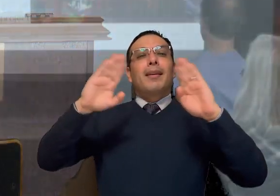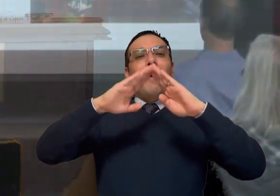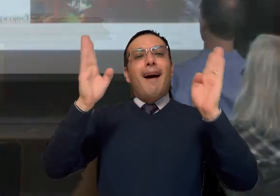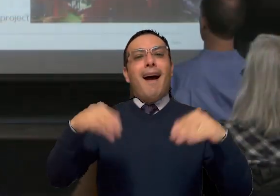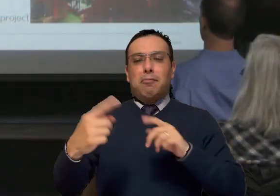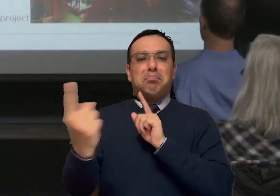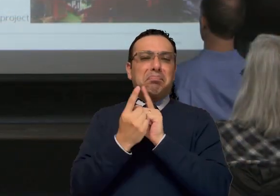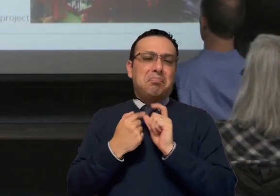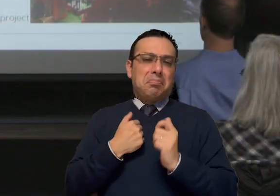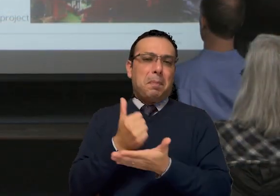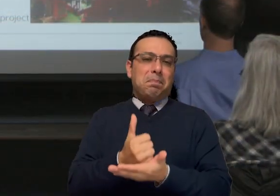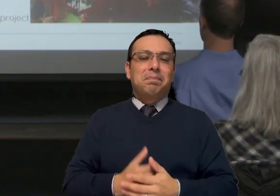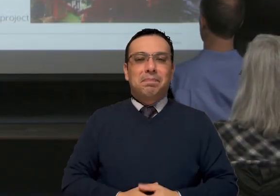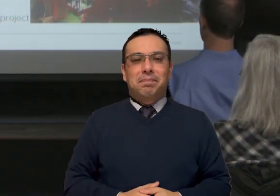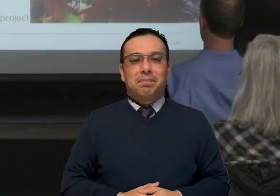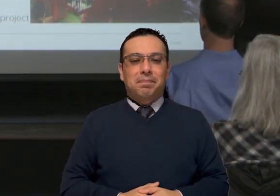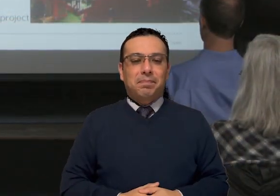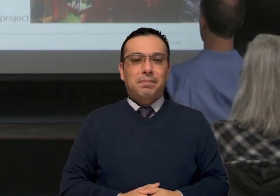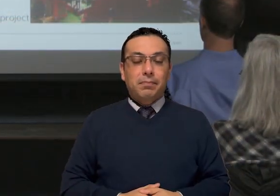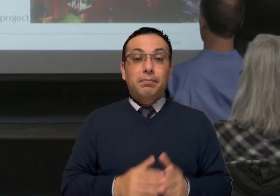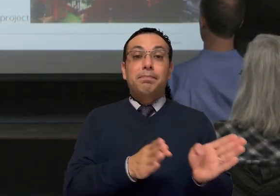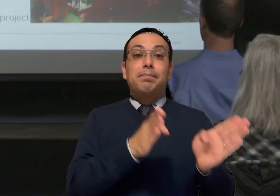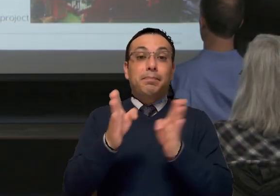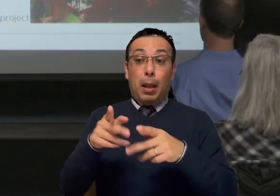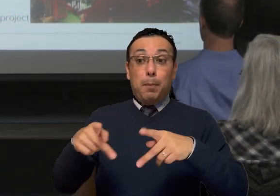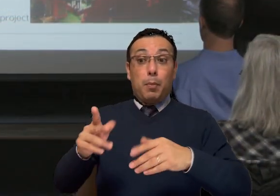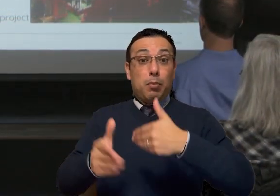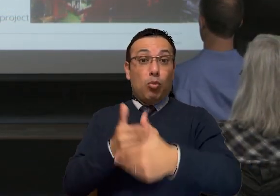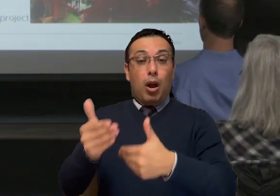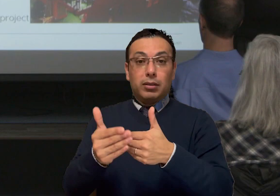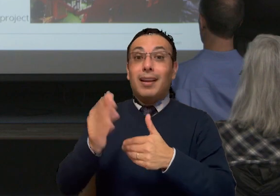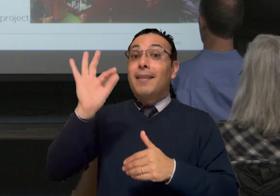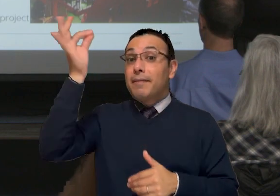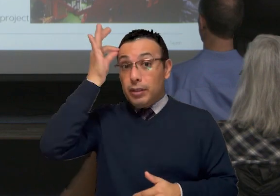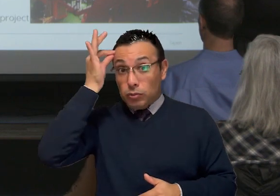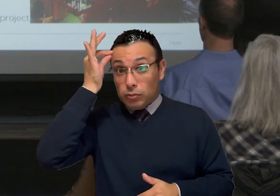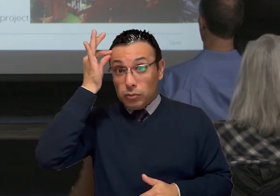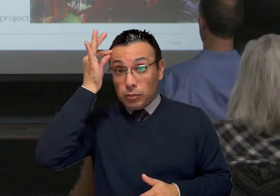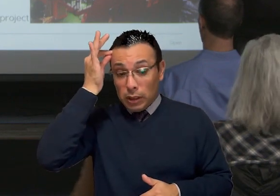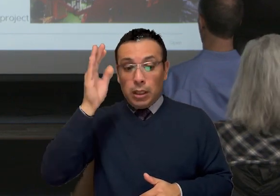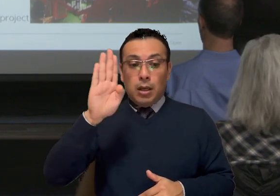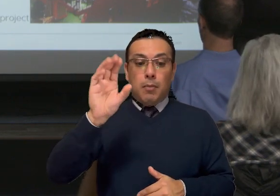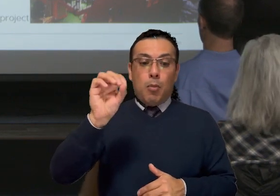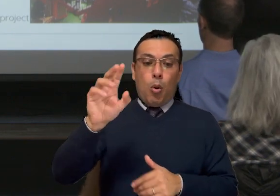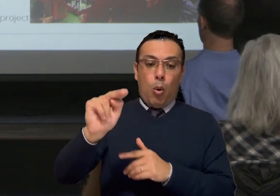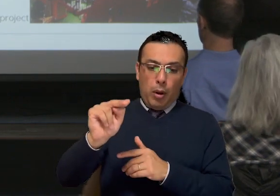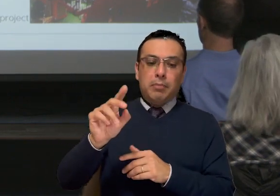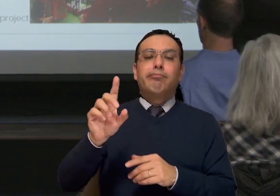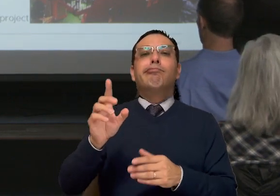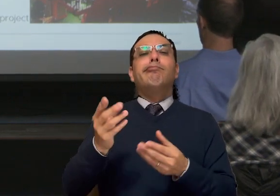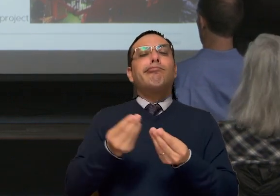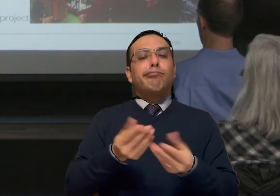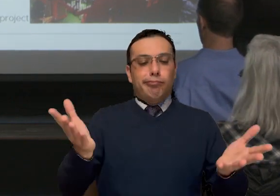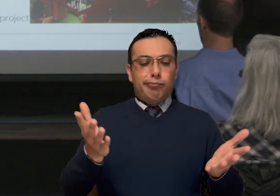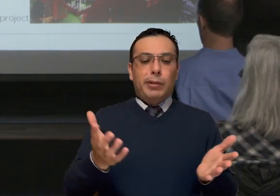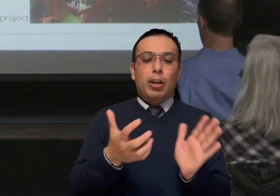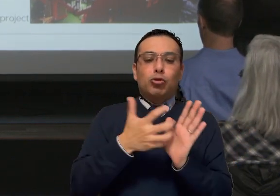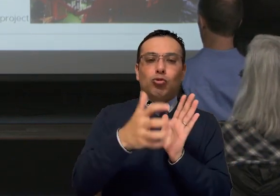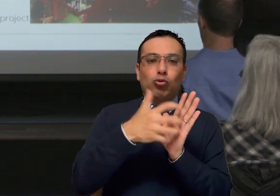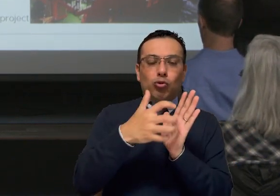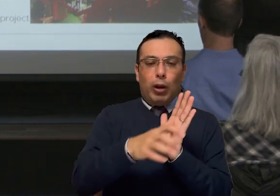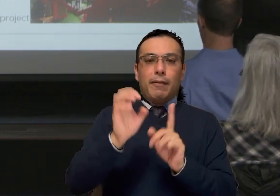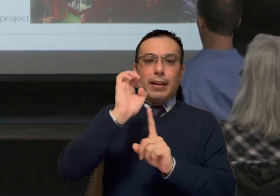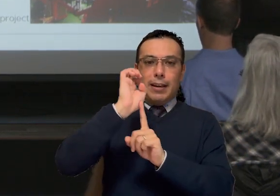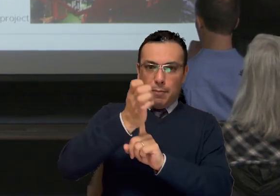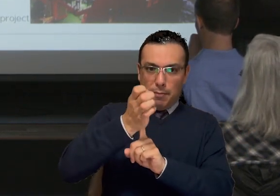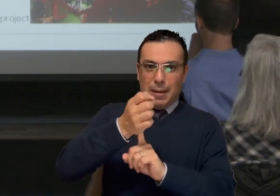For the federal permitting process, BOEM issued a draft environmental impact statement that's out, available for public comment. It was